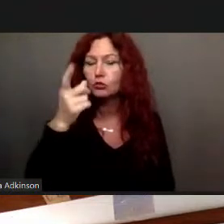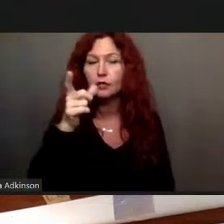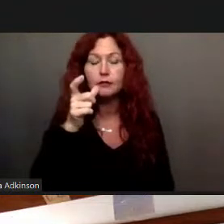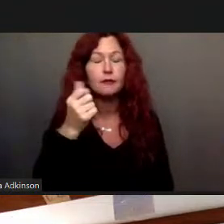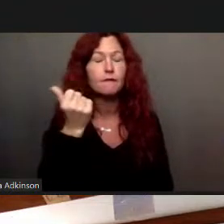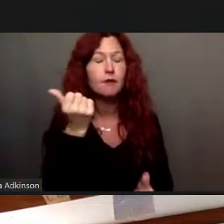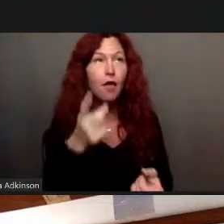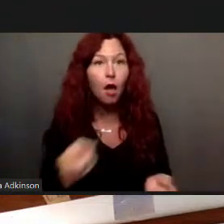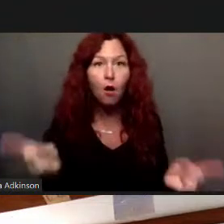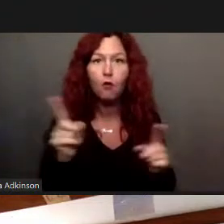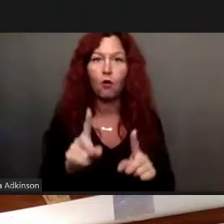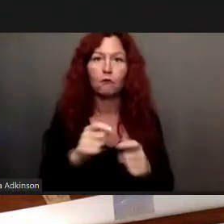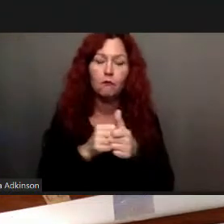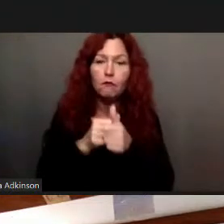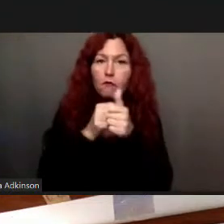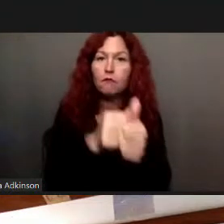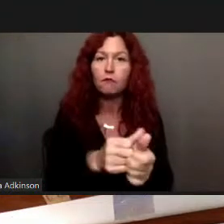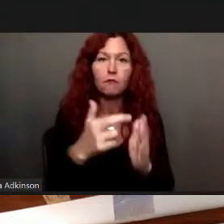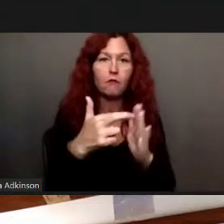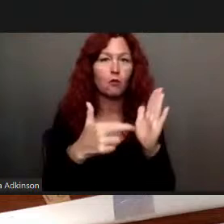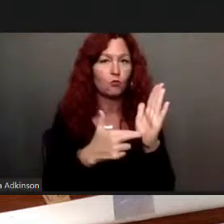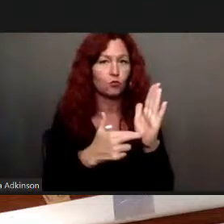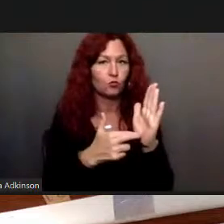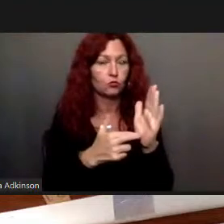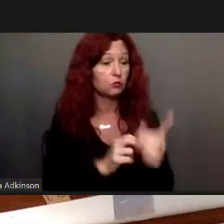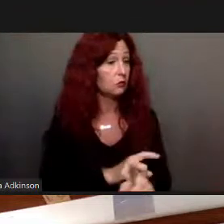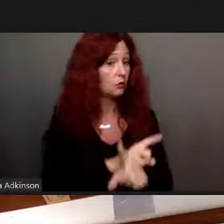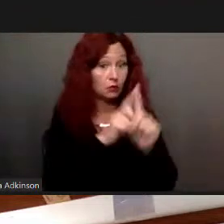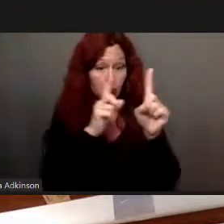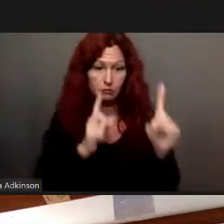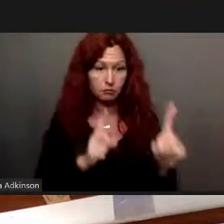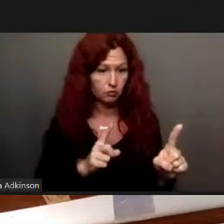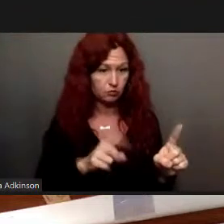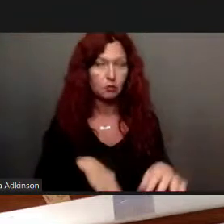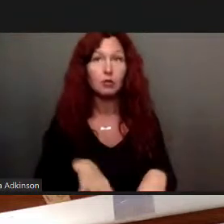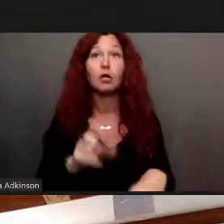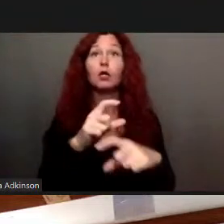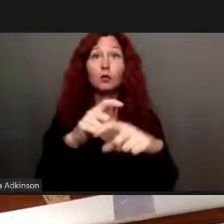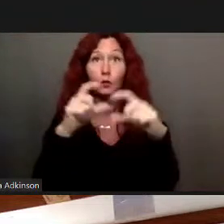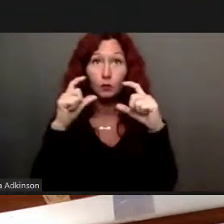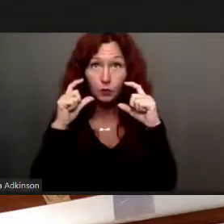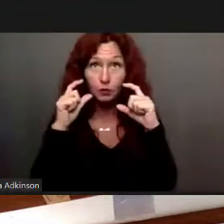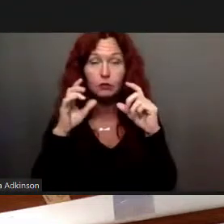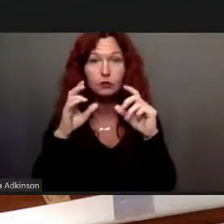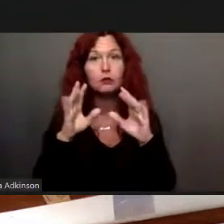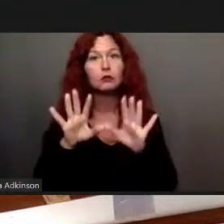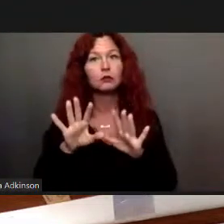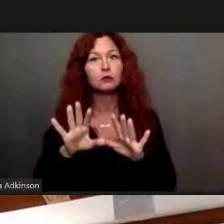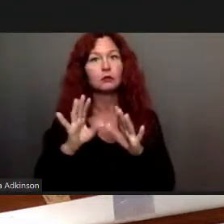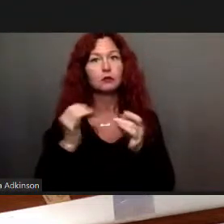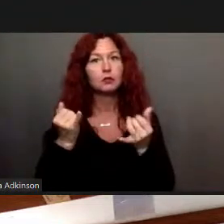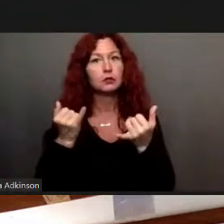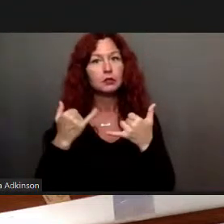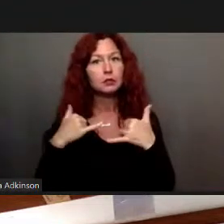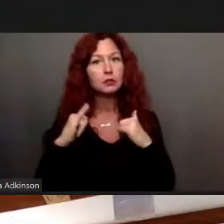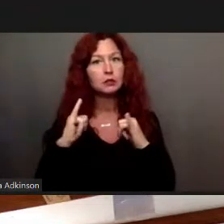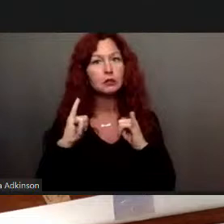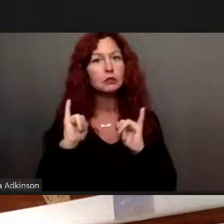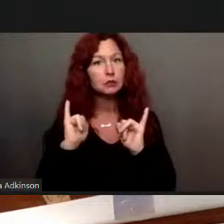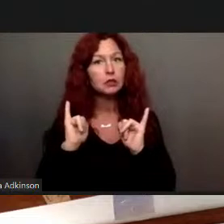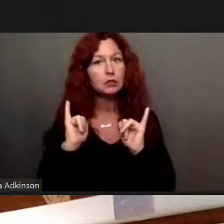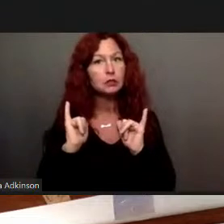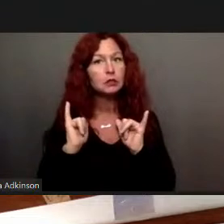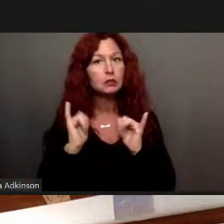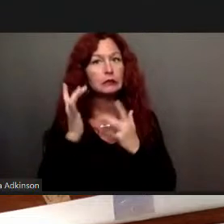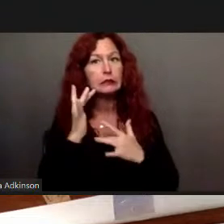mayor has outlined and follows his plan, at first, we're still going to see more cases for the next few days. That's not